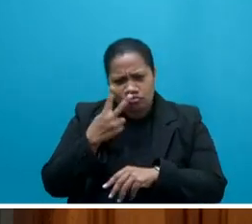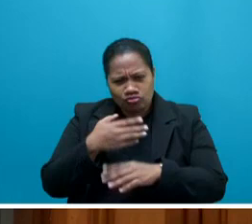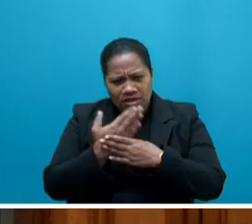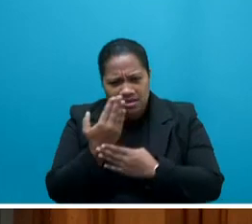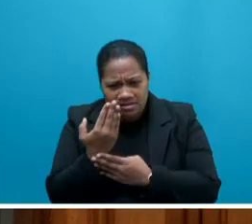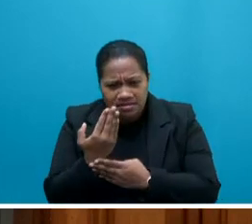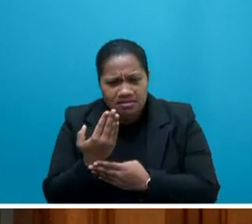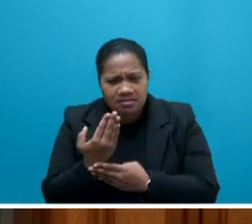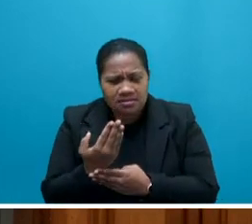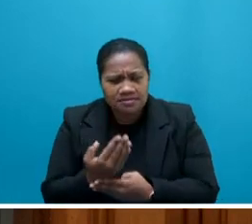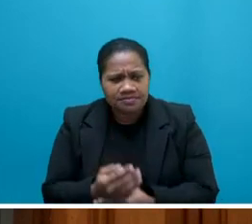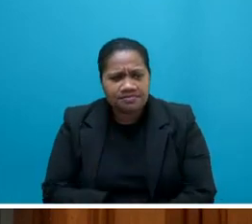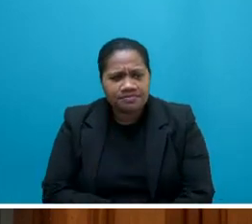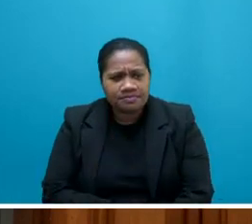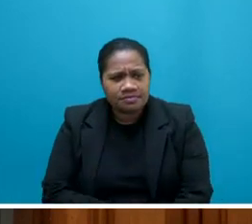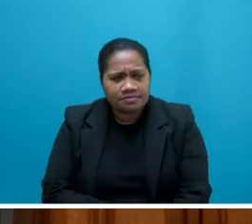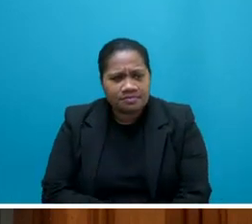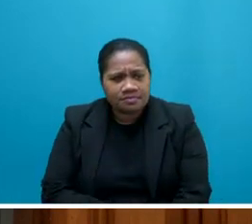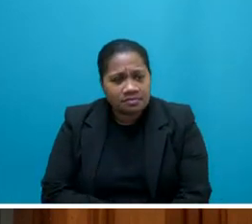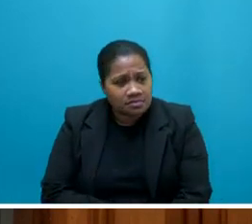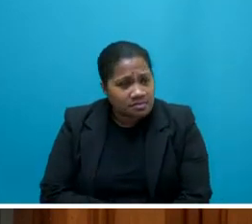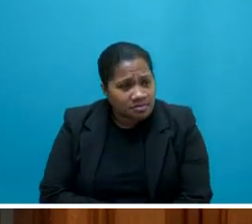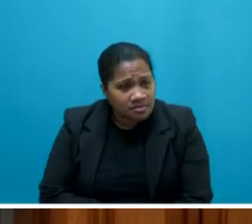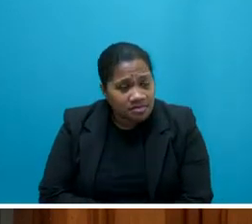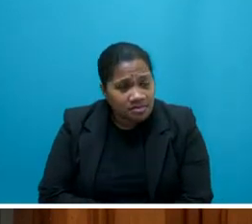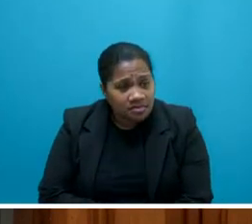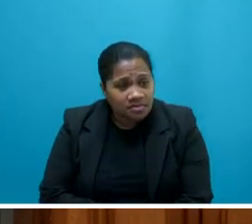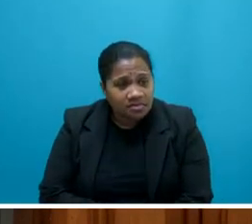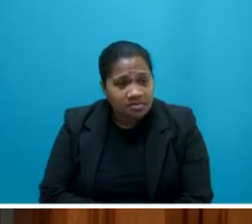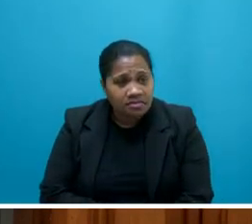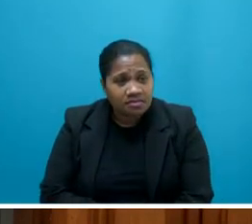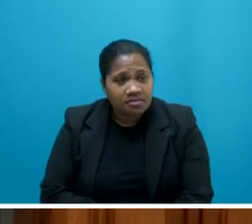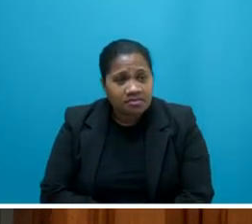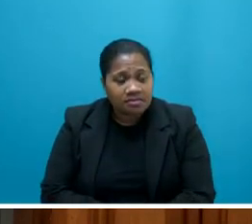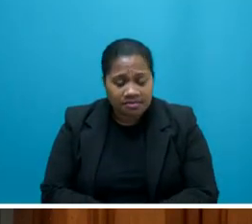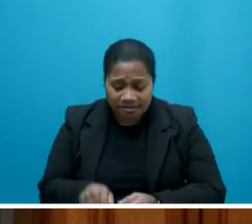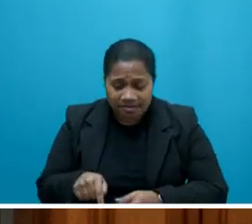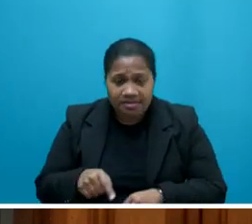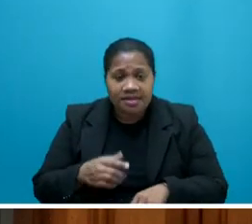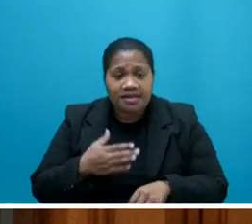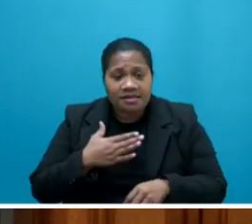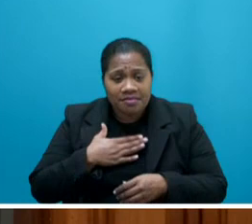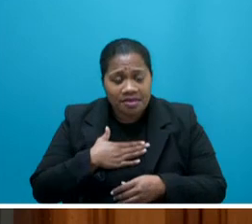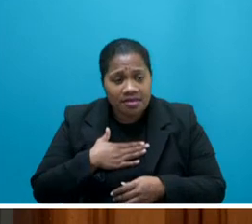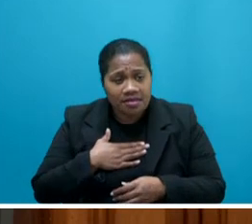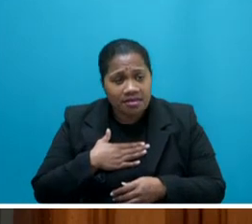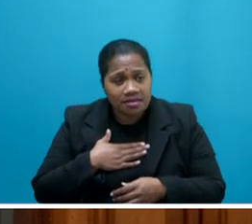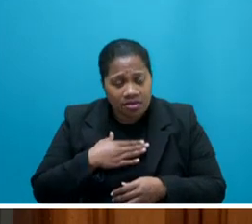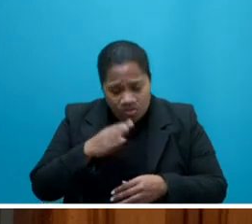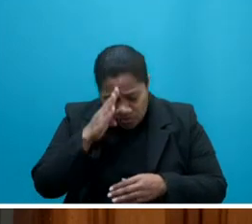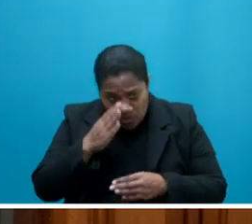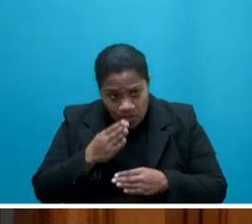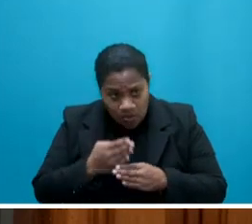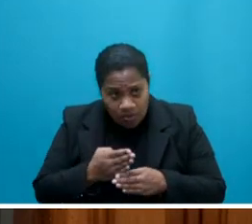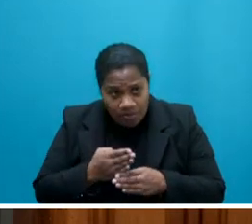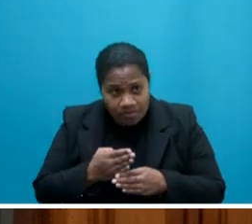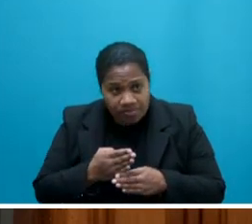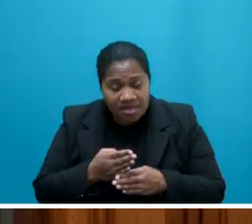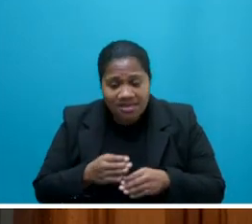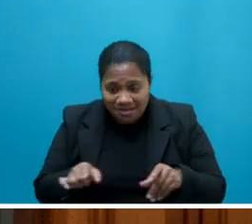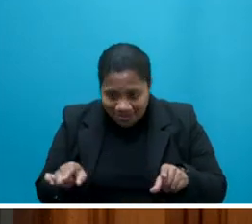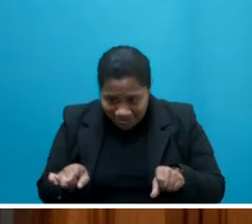to hold the fire in me, not disrupting anyone holding the floor. And it is my fervent hope that the same